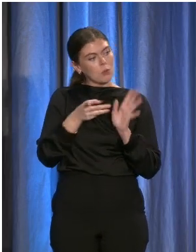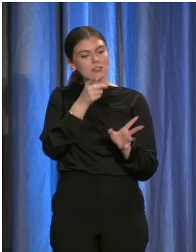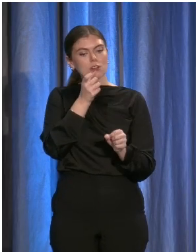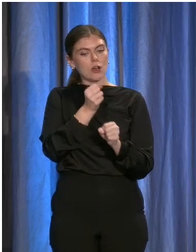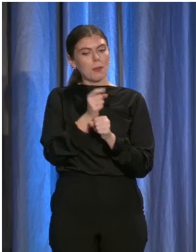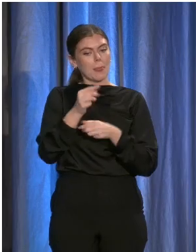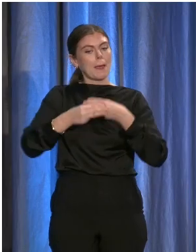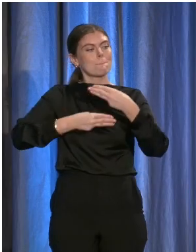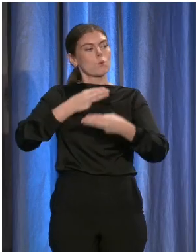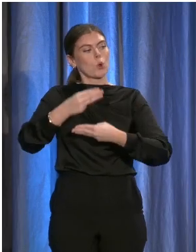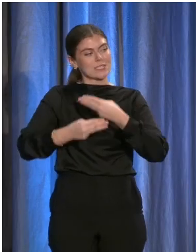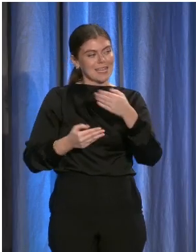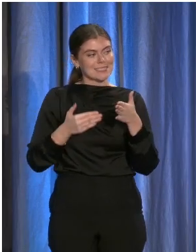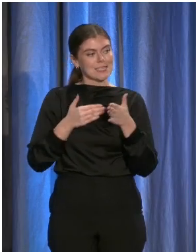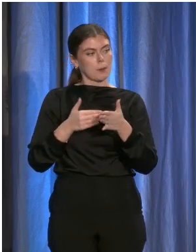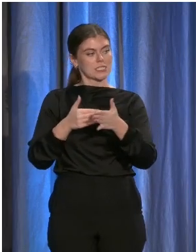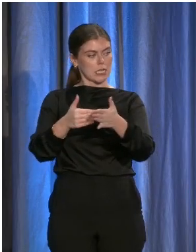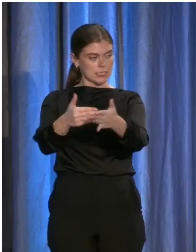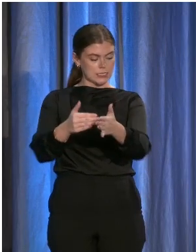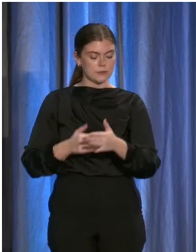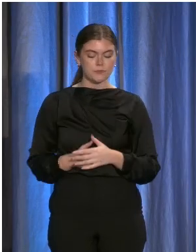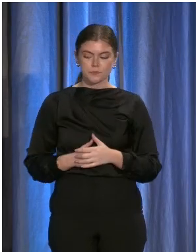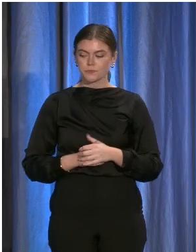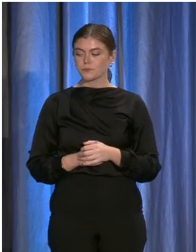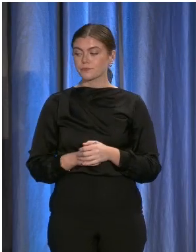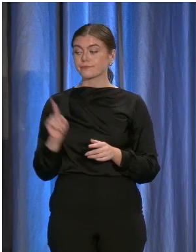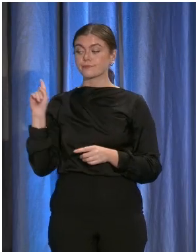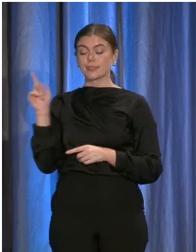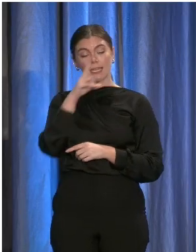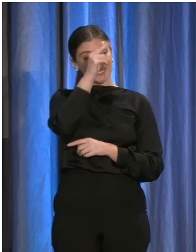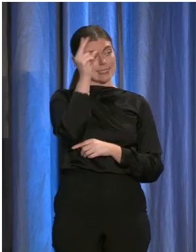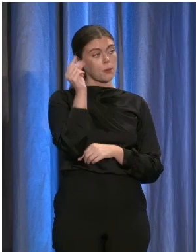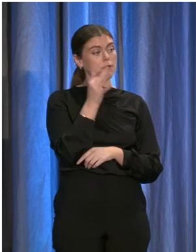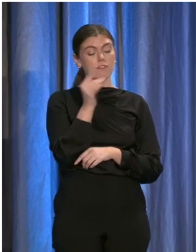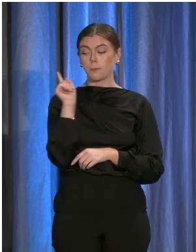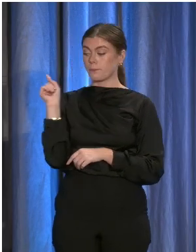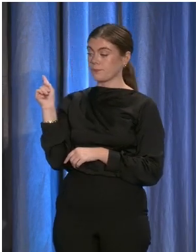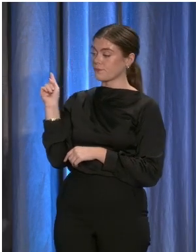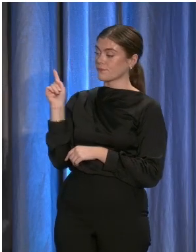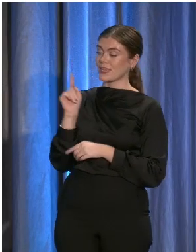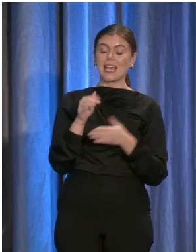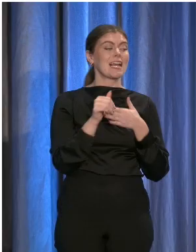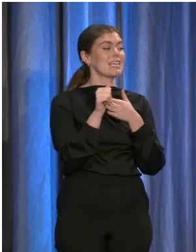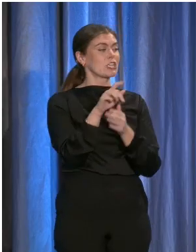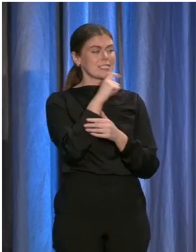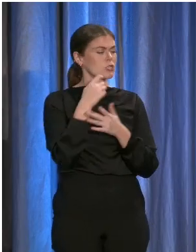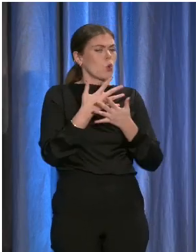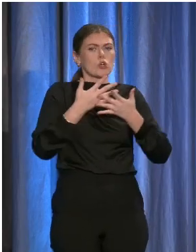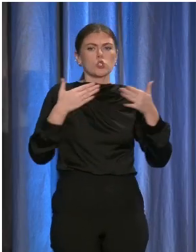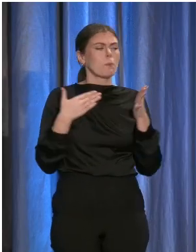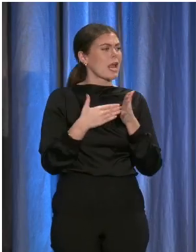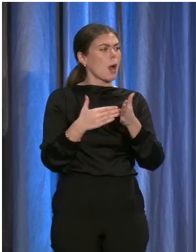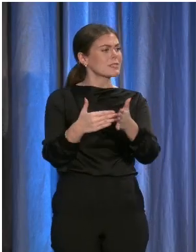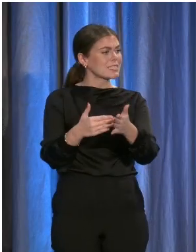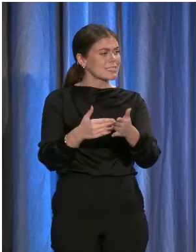these process obstacles. Here's an example from a leader telling us that there are just too many obstacles